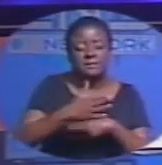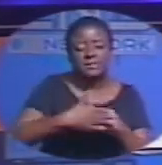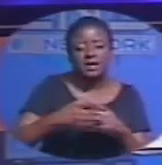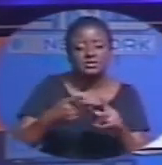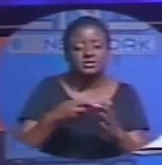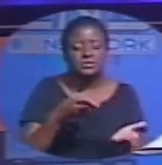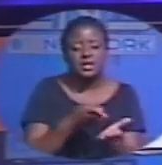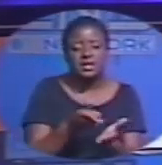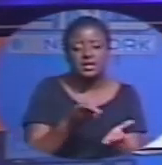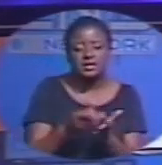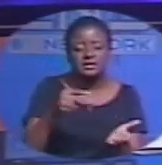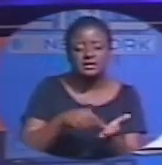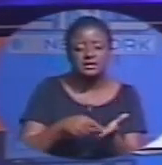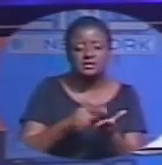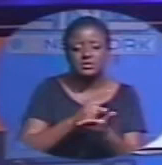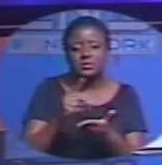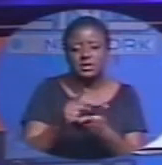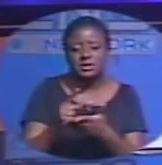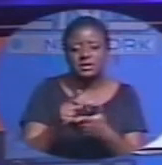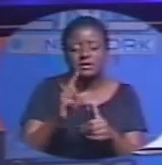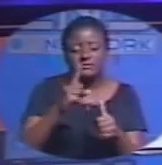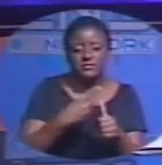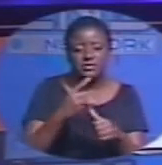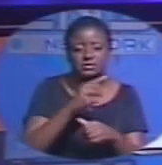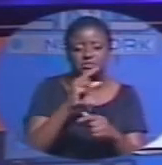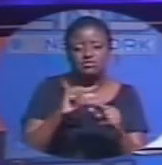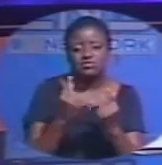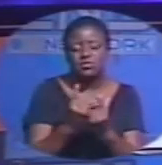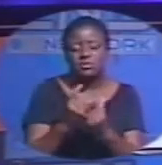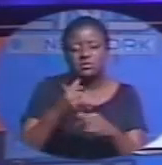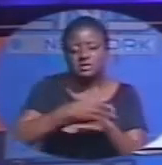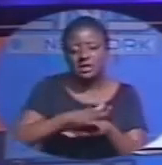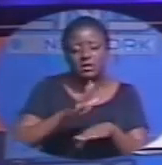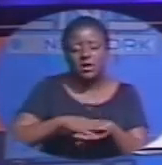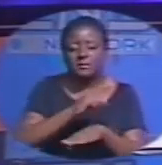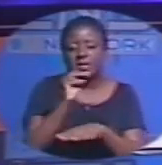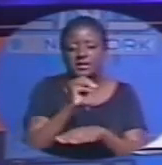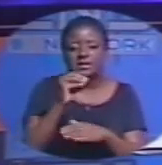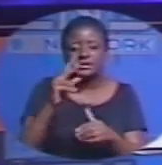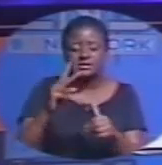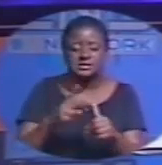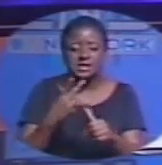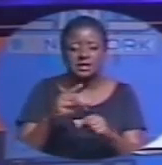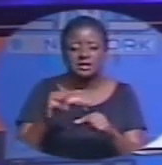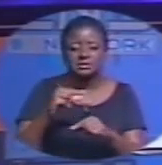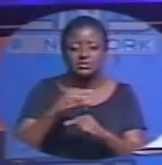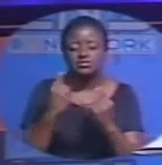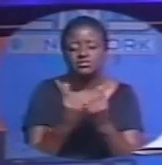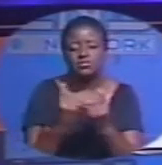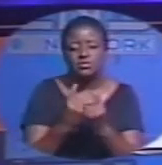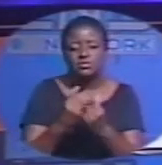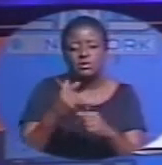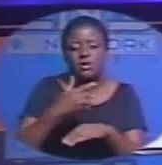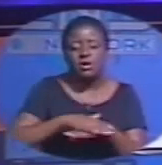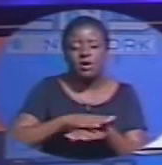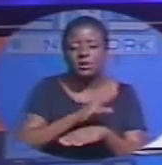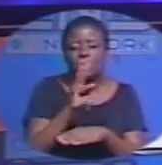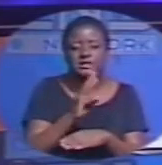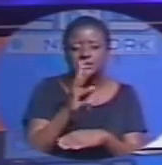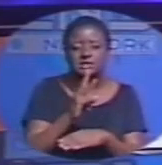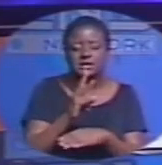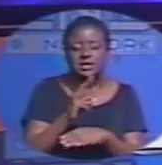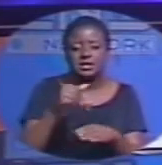Monday and the second group returned home yesterday. The 212 migrants included 13 children, 36 women,